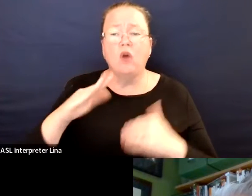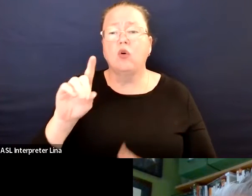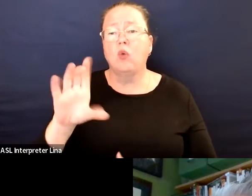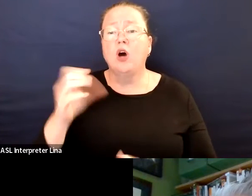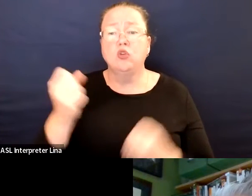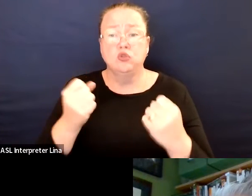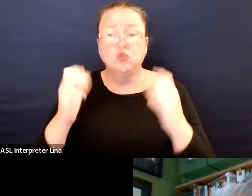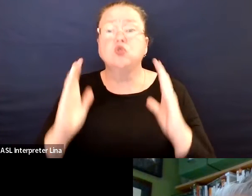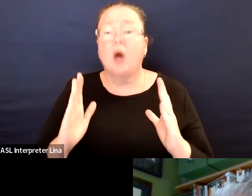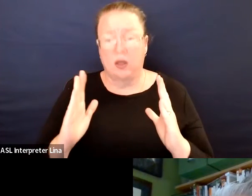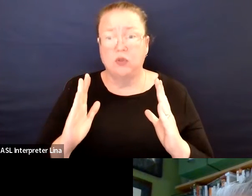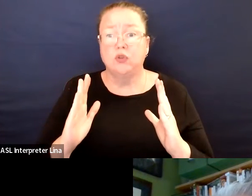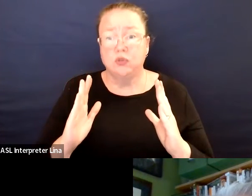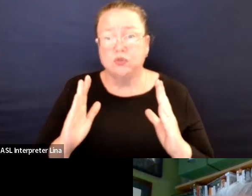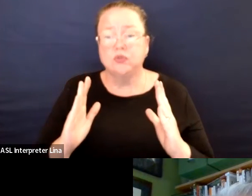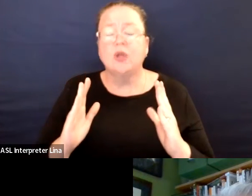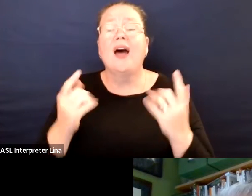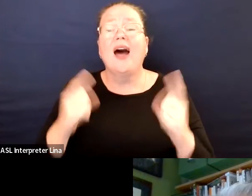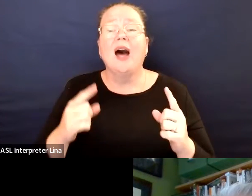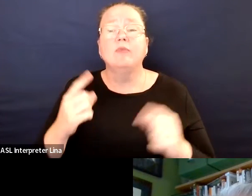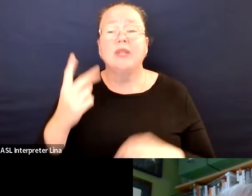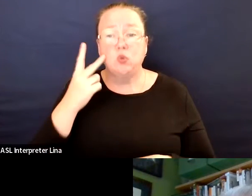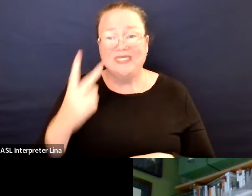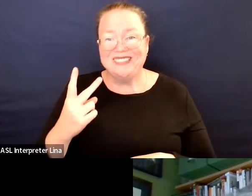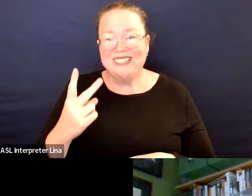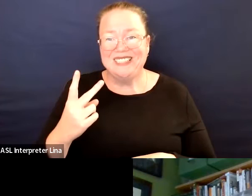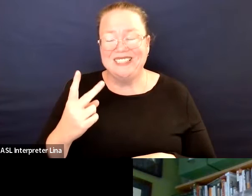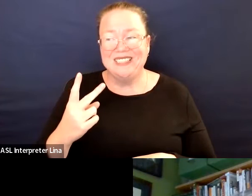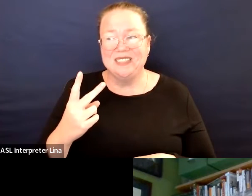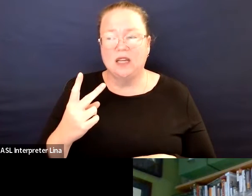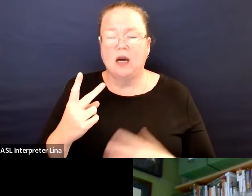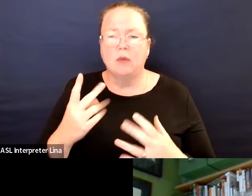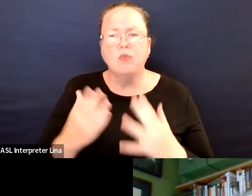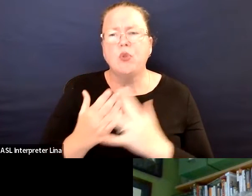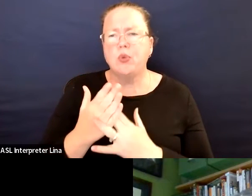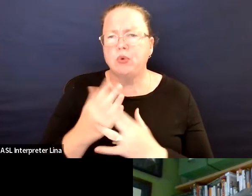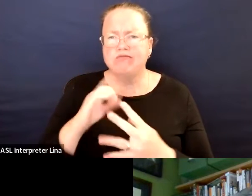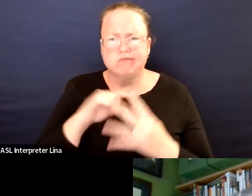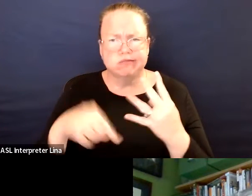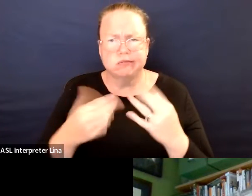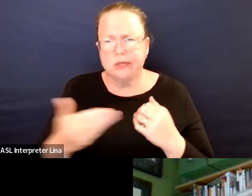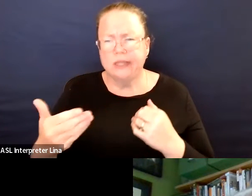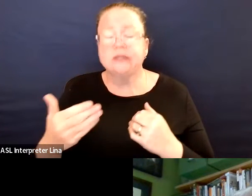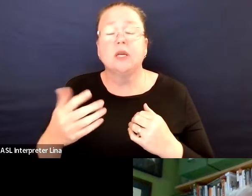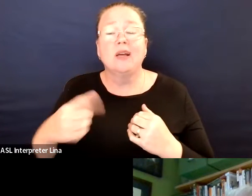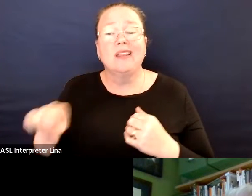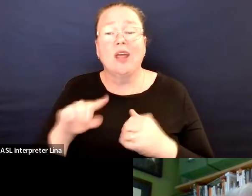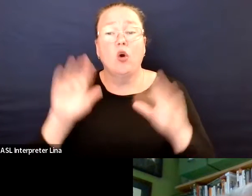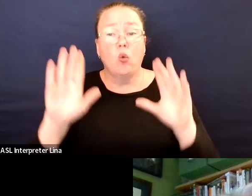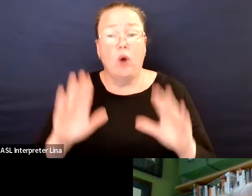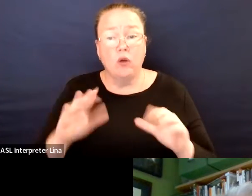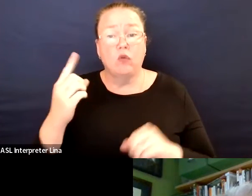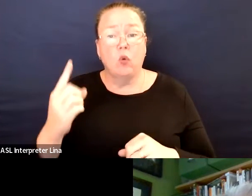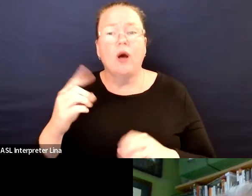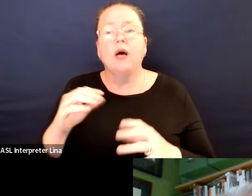drivers. When we look at going through a number of things, they just did a wonderful one on